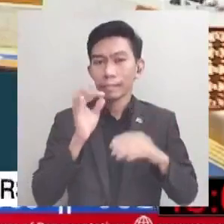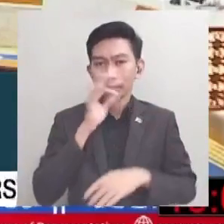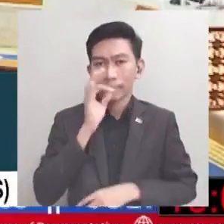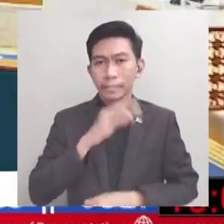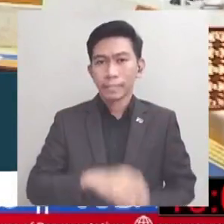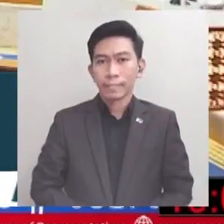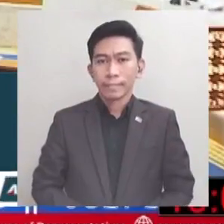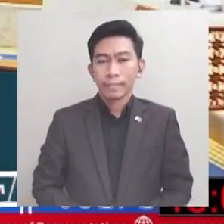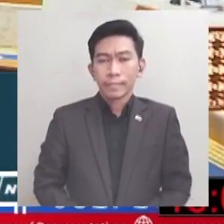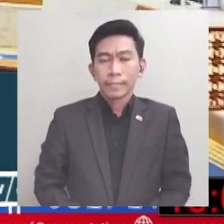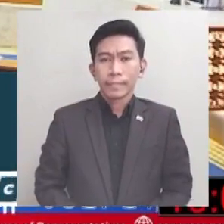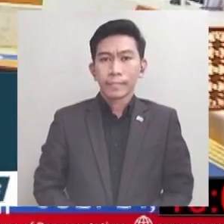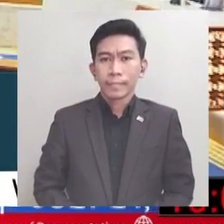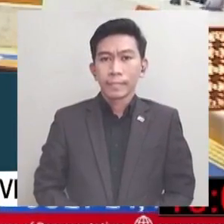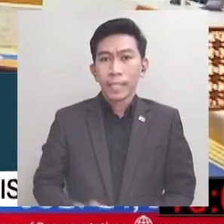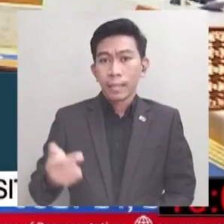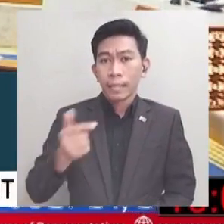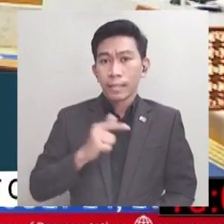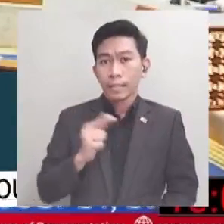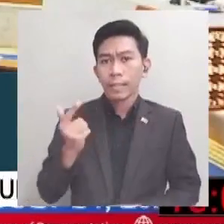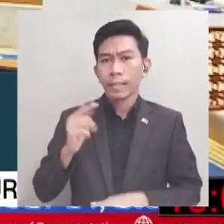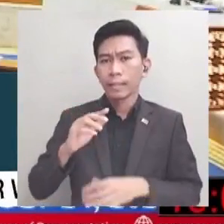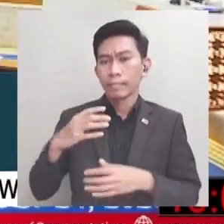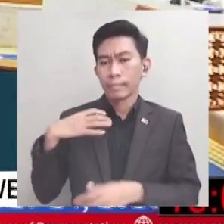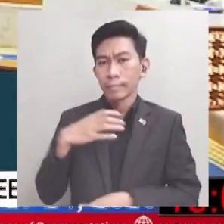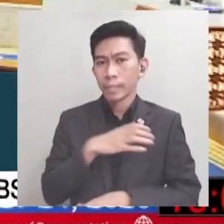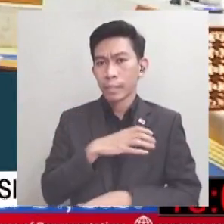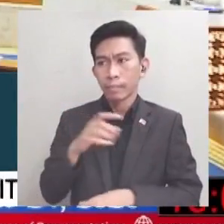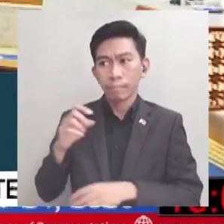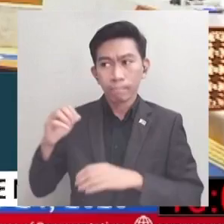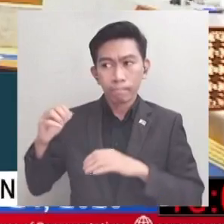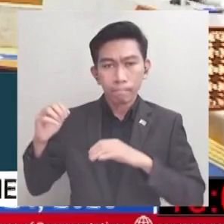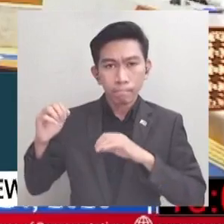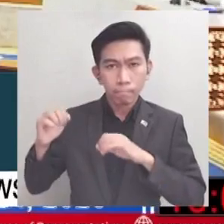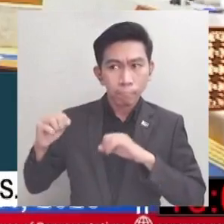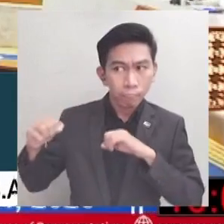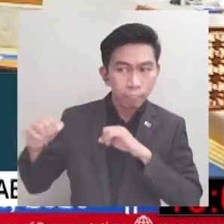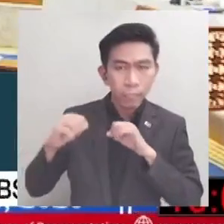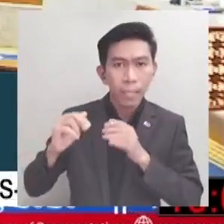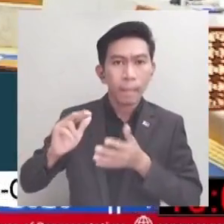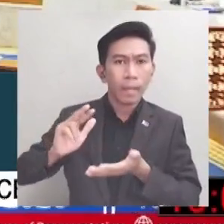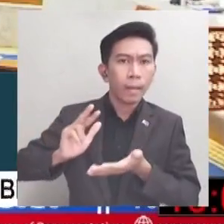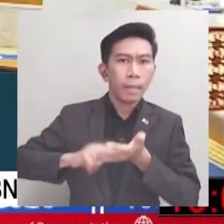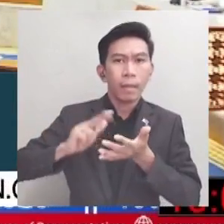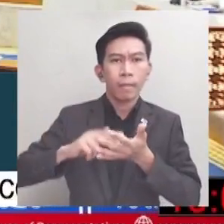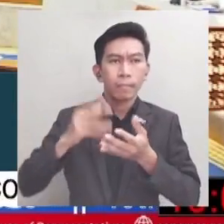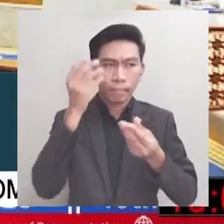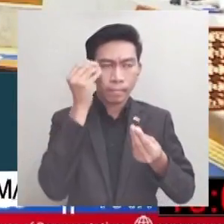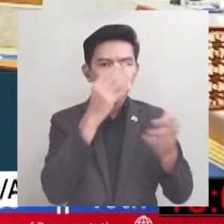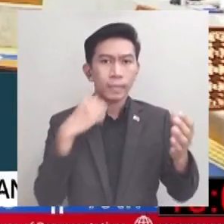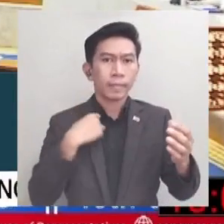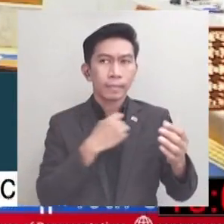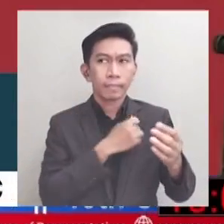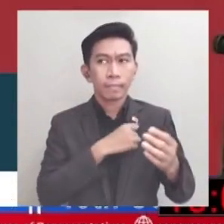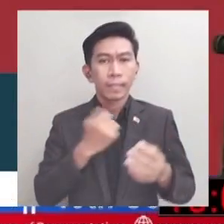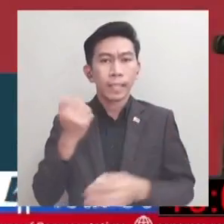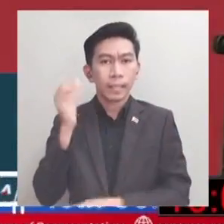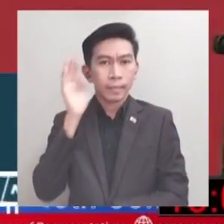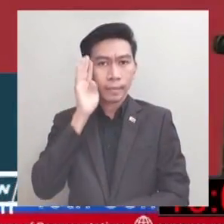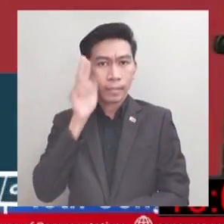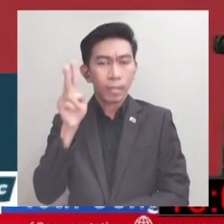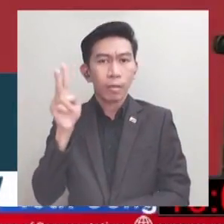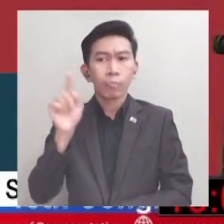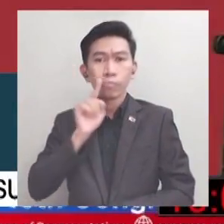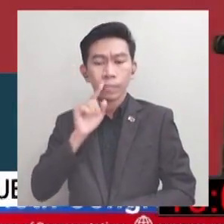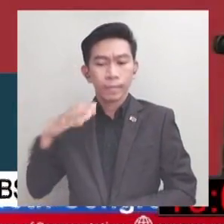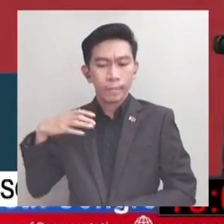Earlier, the House of Representatives adopted via viva voce resolutions informing the Senate and President Marcos Jr. that the lower house has entered